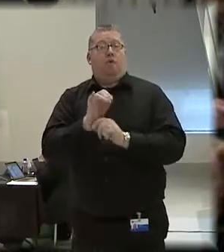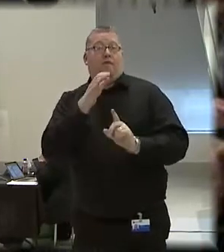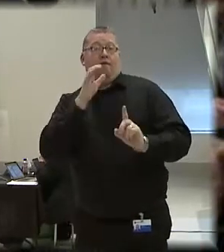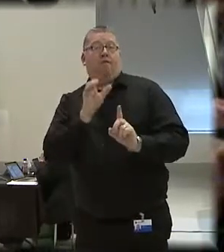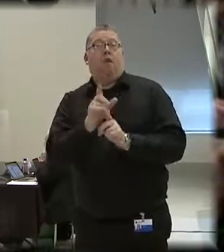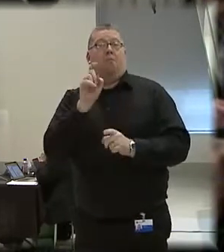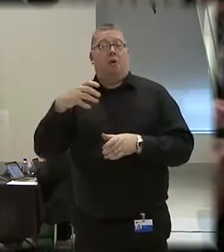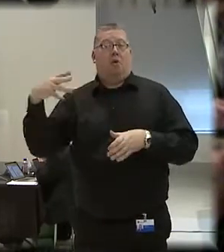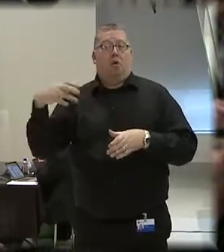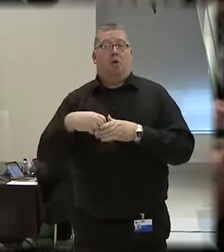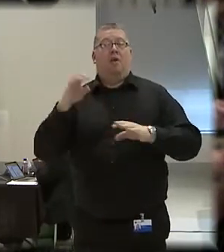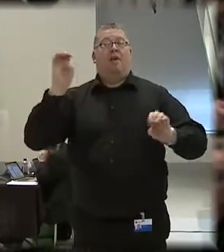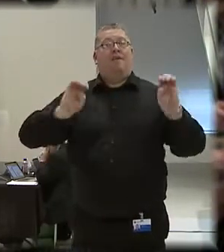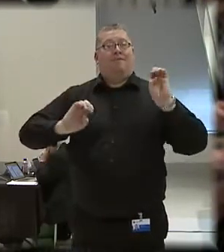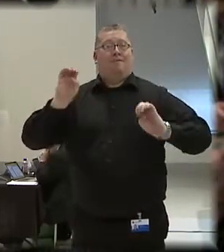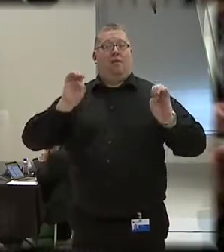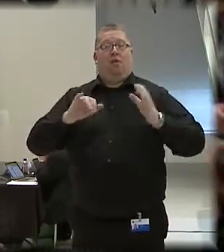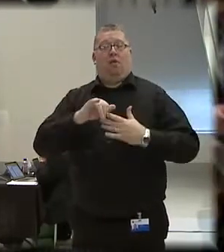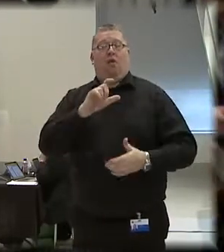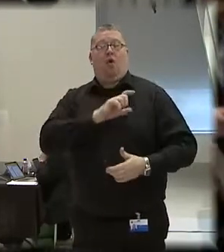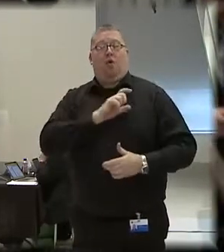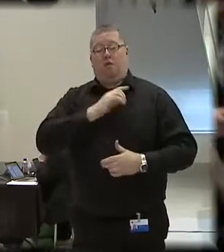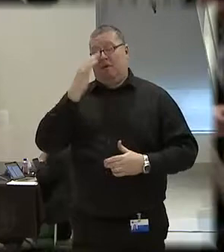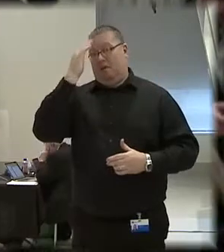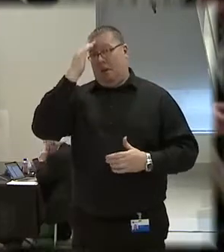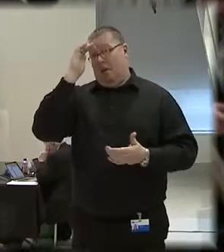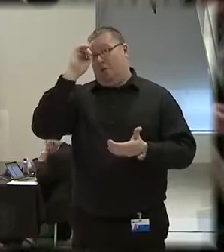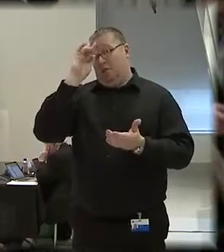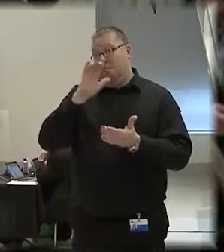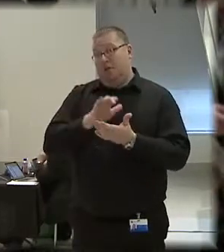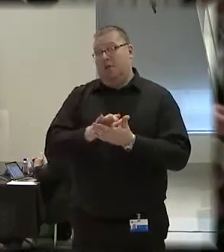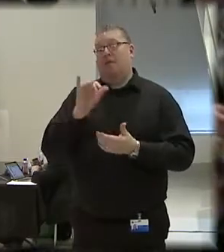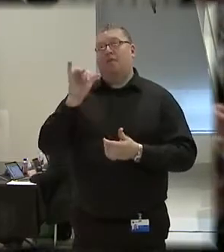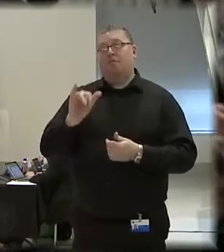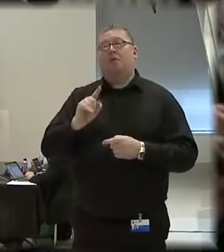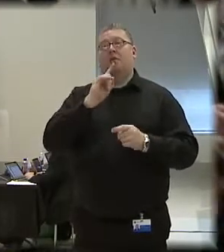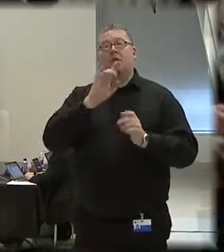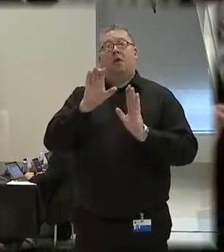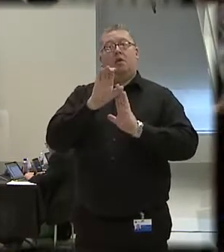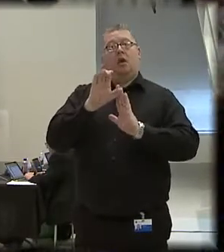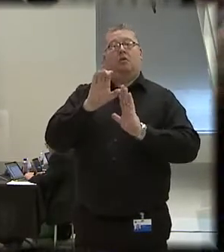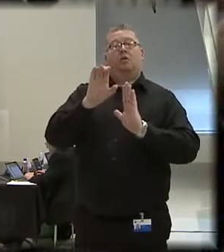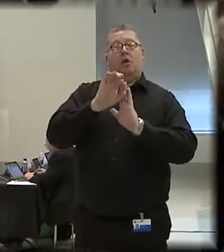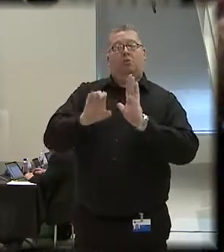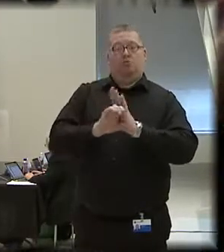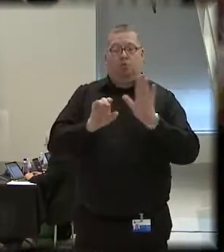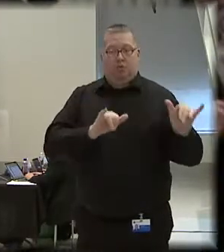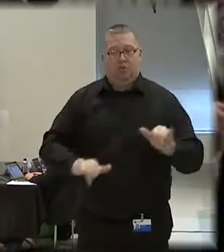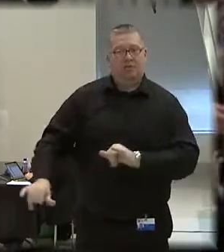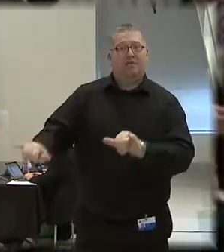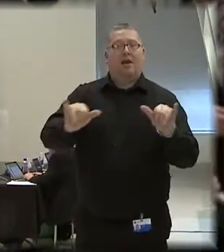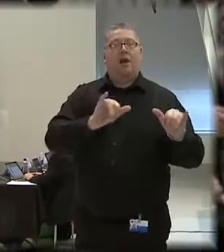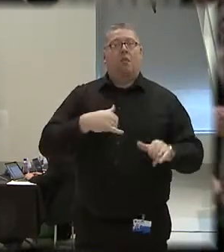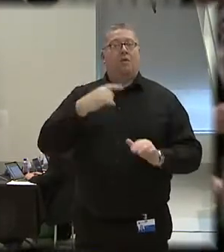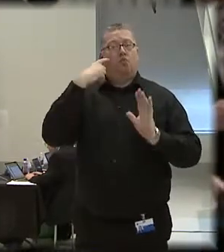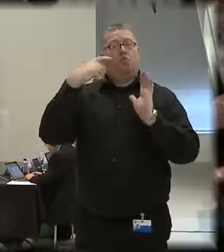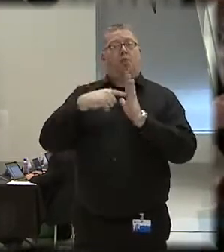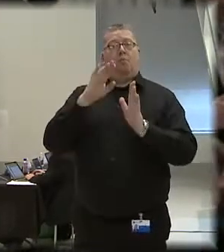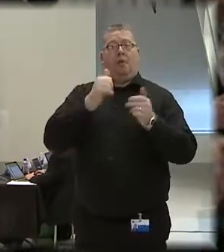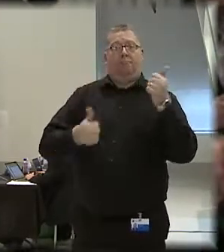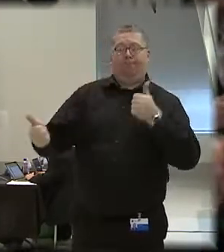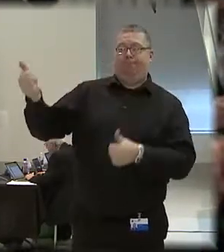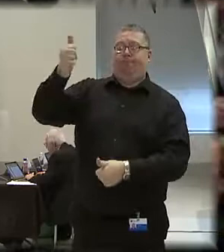must include an evaluation of the officer's knowledge and beliefs. This is a constitutional standard recognized by the U.S. Supreme